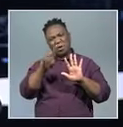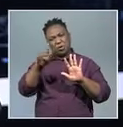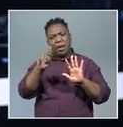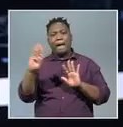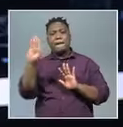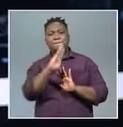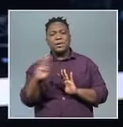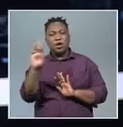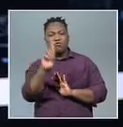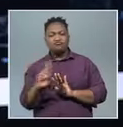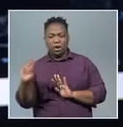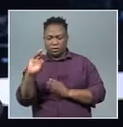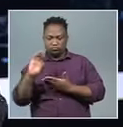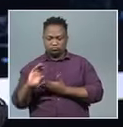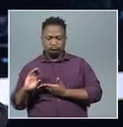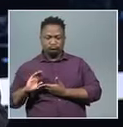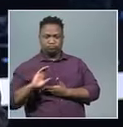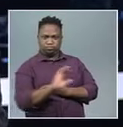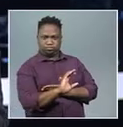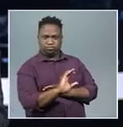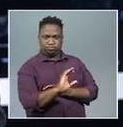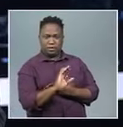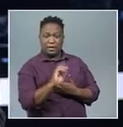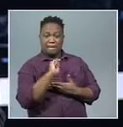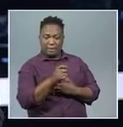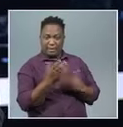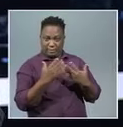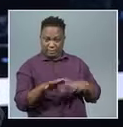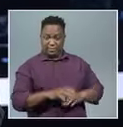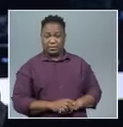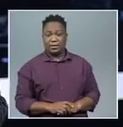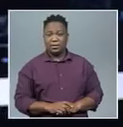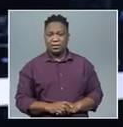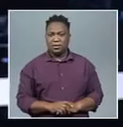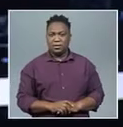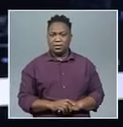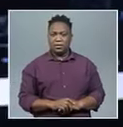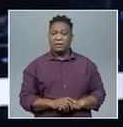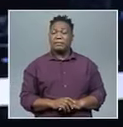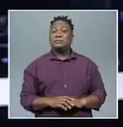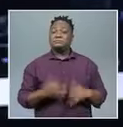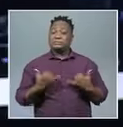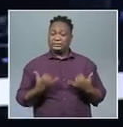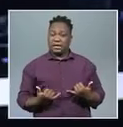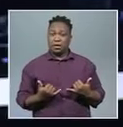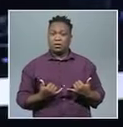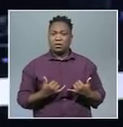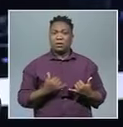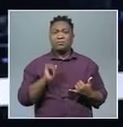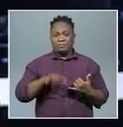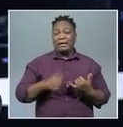for maintenance fees, and it paid about 618 million of that, which it's been able to get back from that